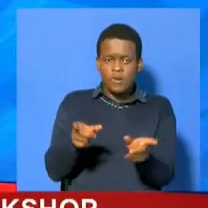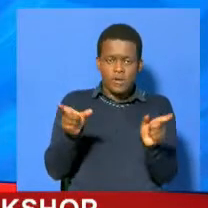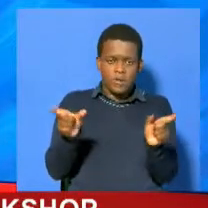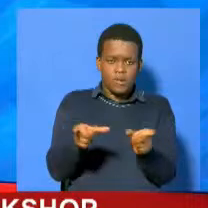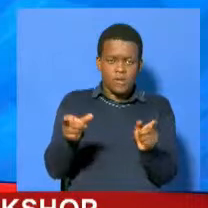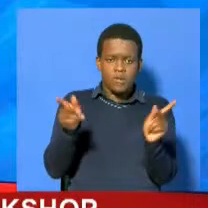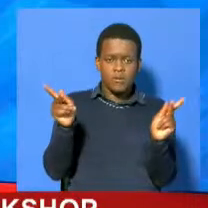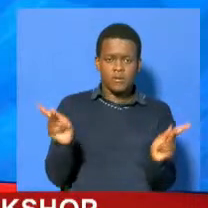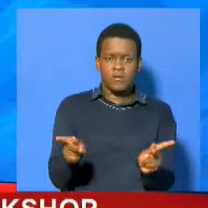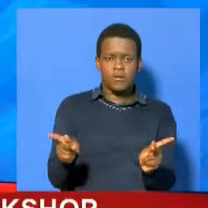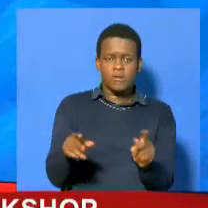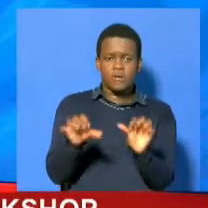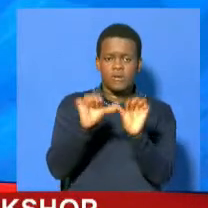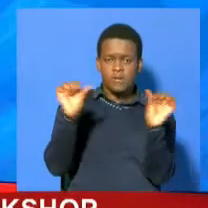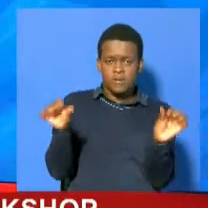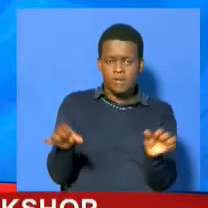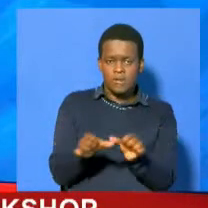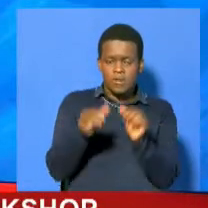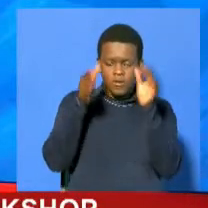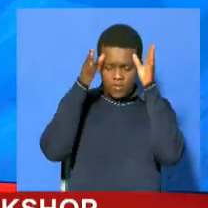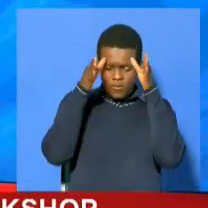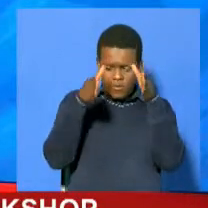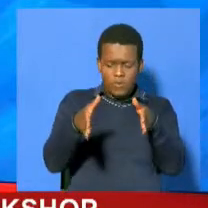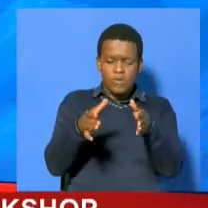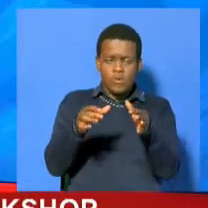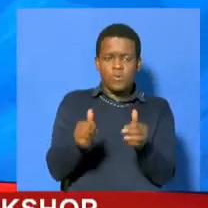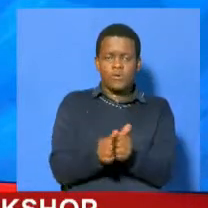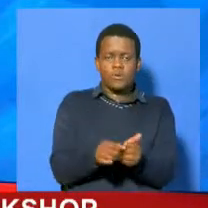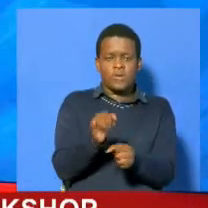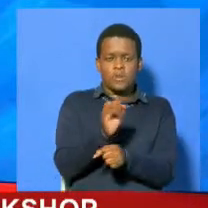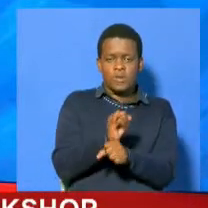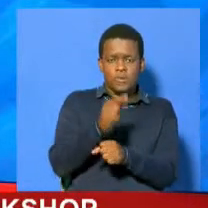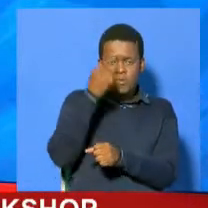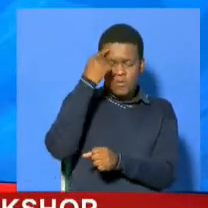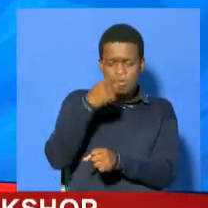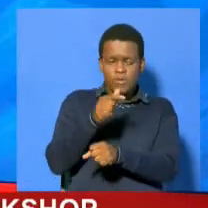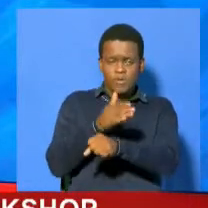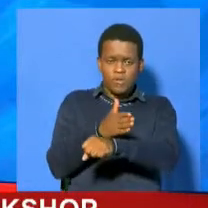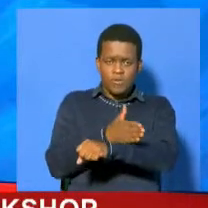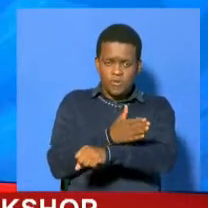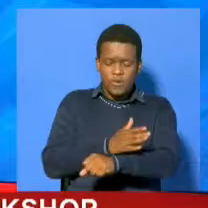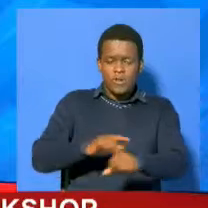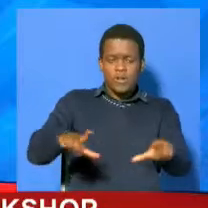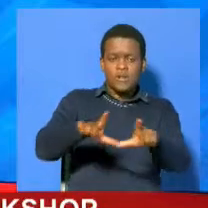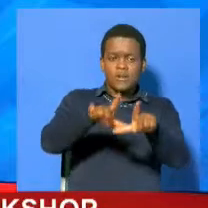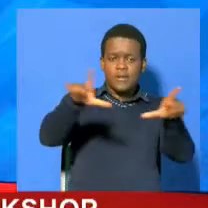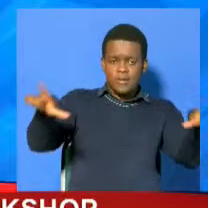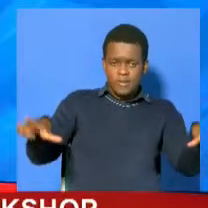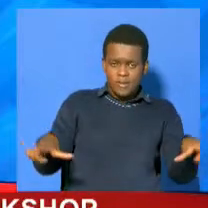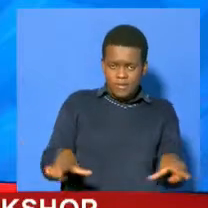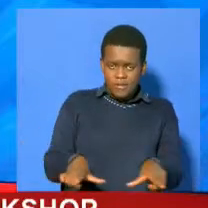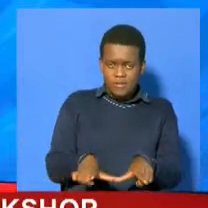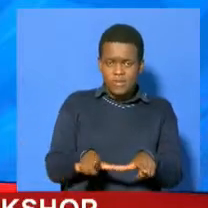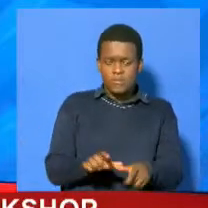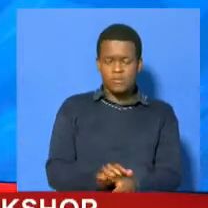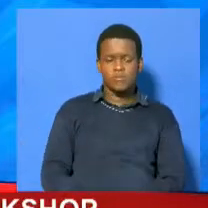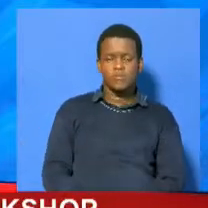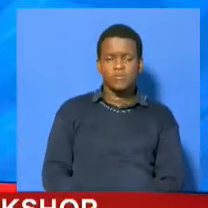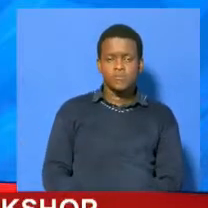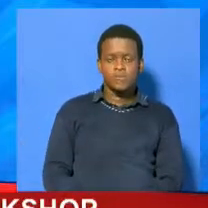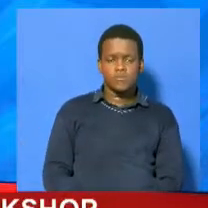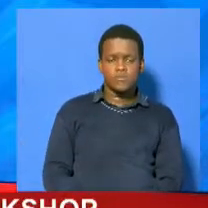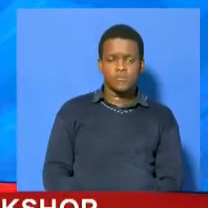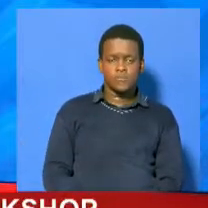on holistic ranch management with the aim to revamp grazing land in affected areas. Lesego Mokwaisi